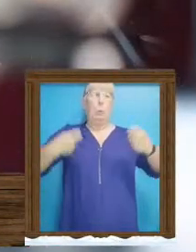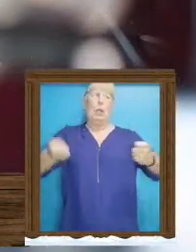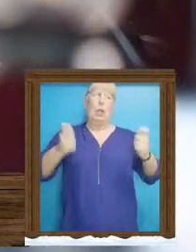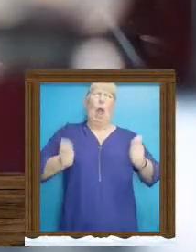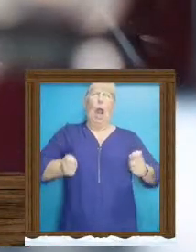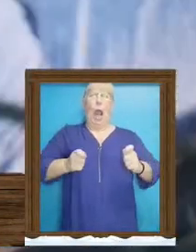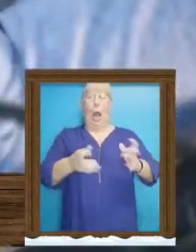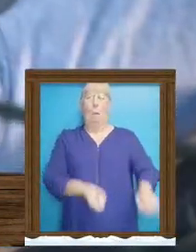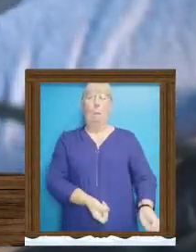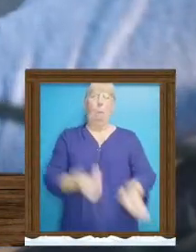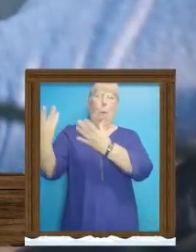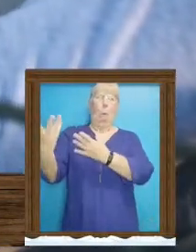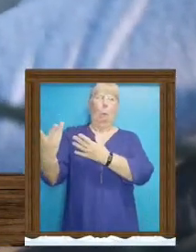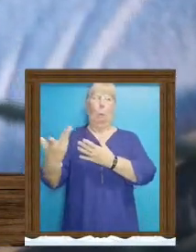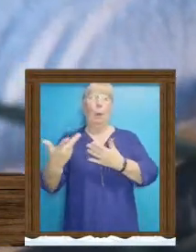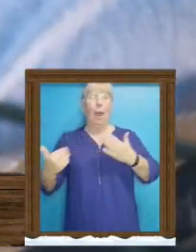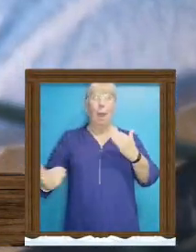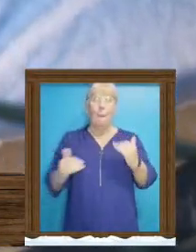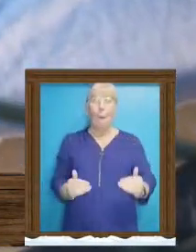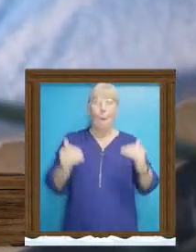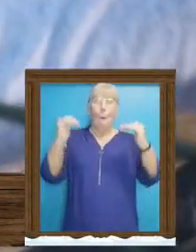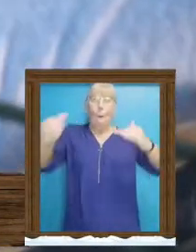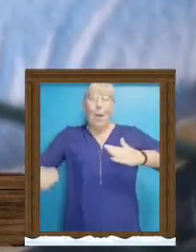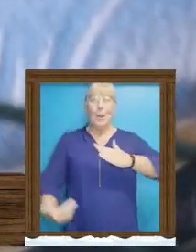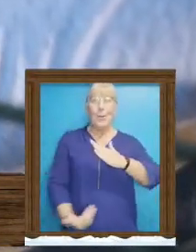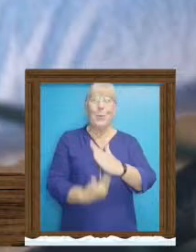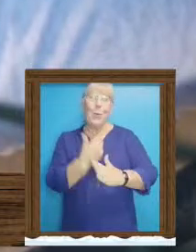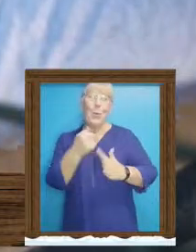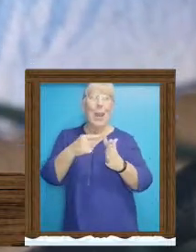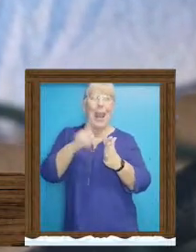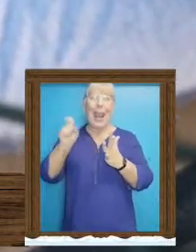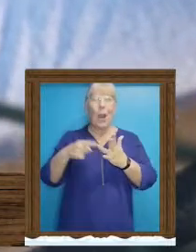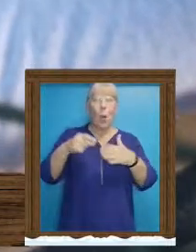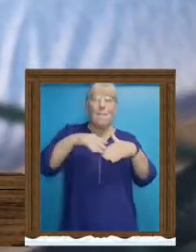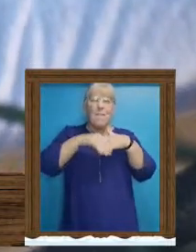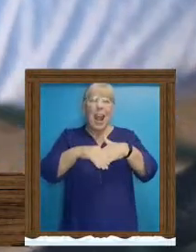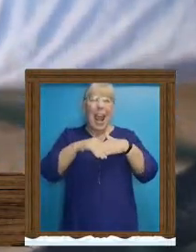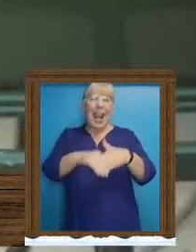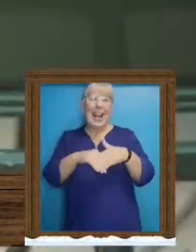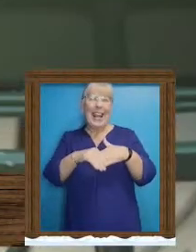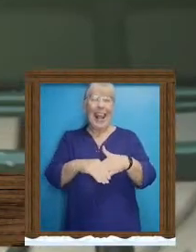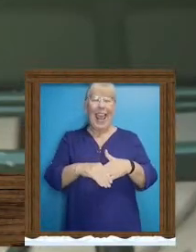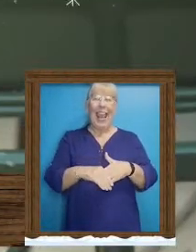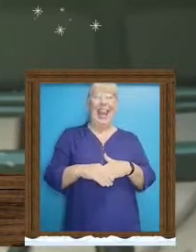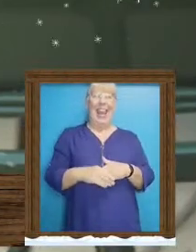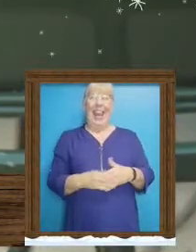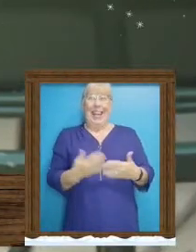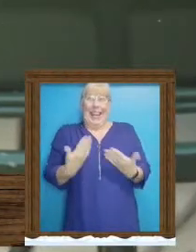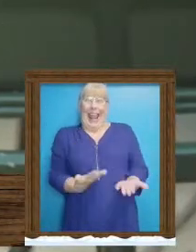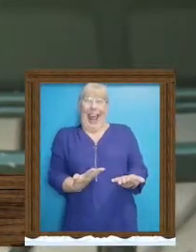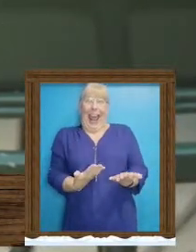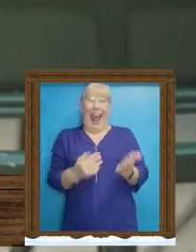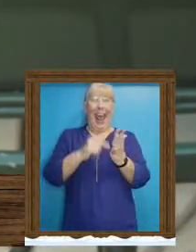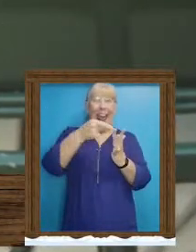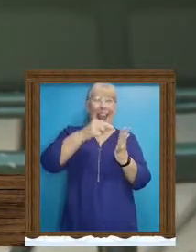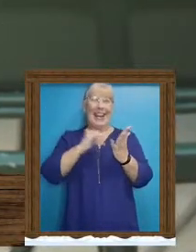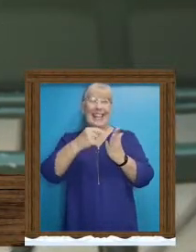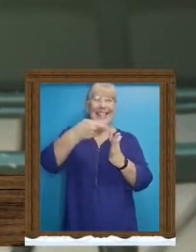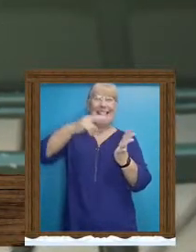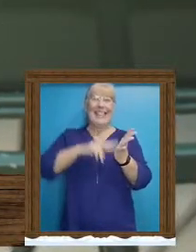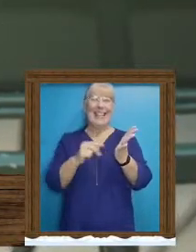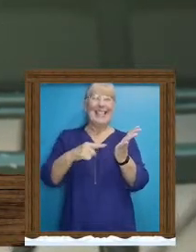one, yes. And I've been upgrading it to the new eco-friendly model. The Tinsel